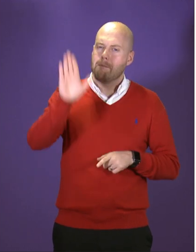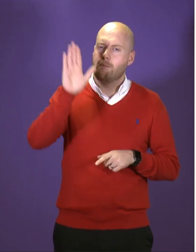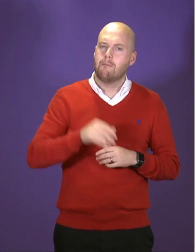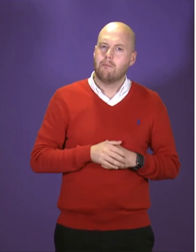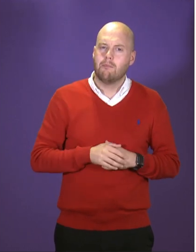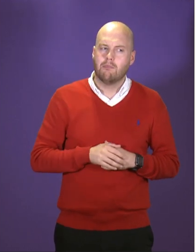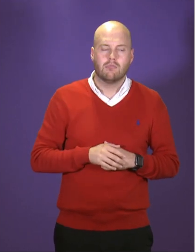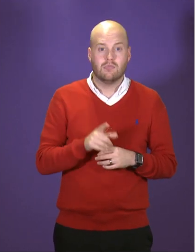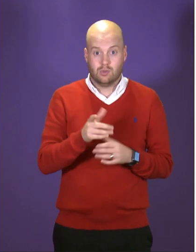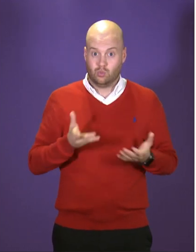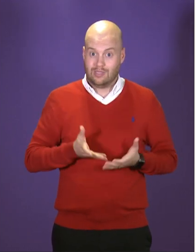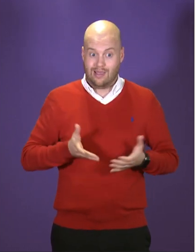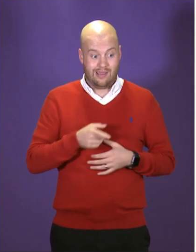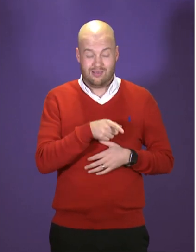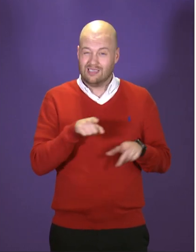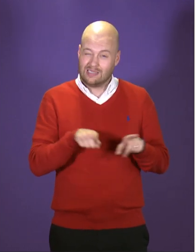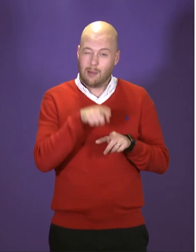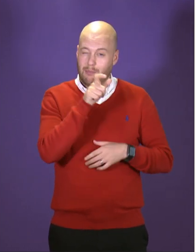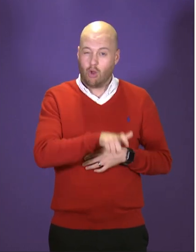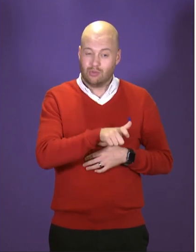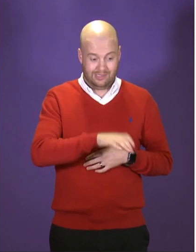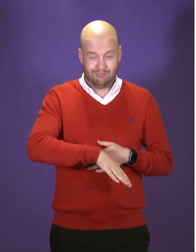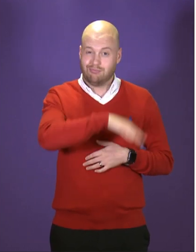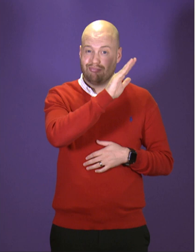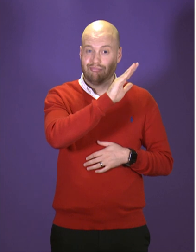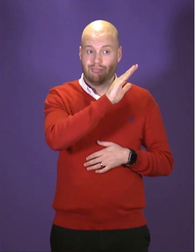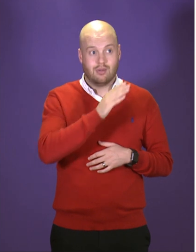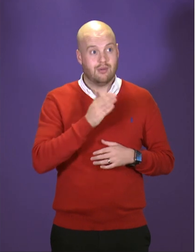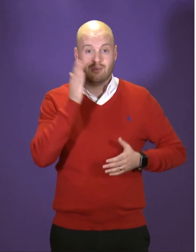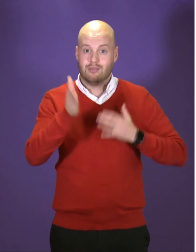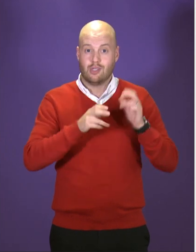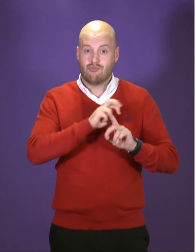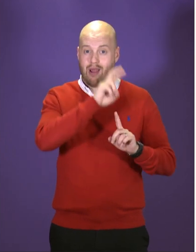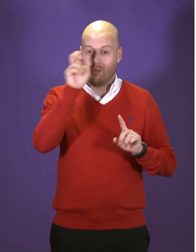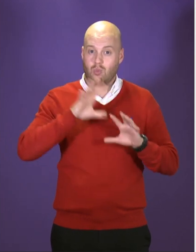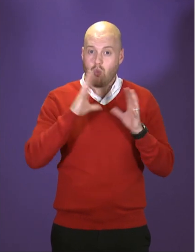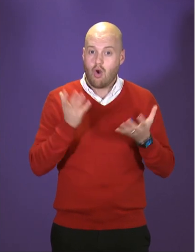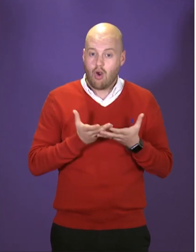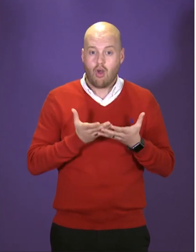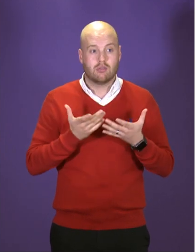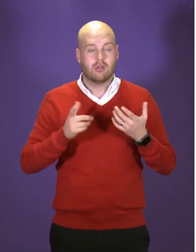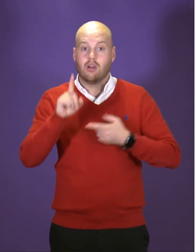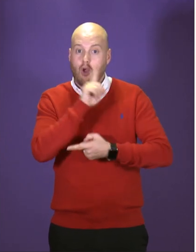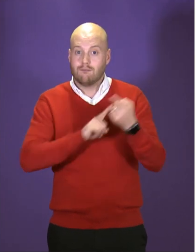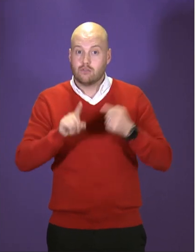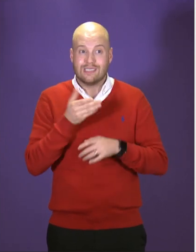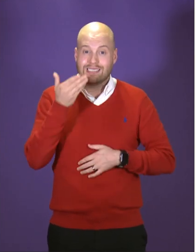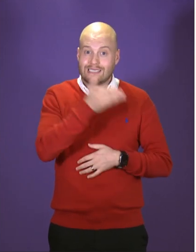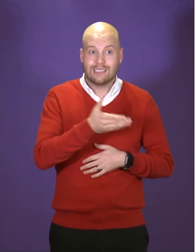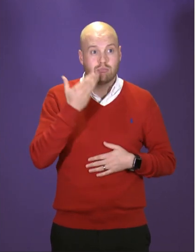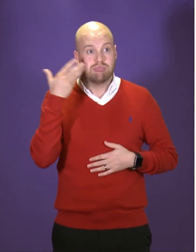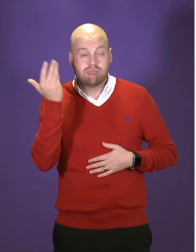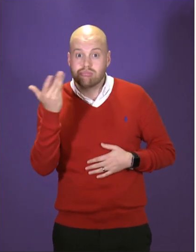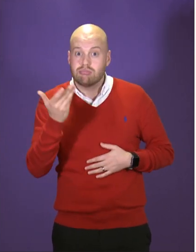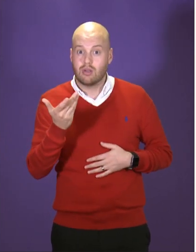Vicky speaks across the world in every TED Talk conference that you have. His work sits